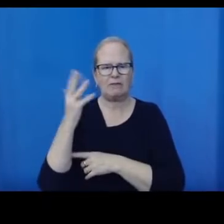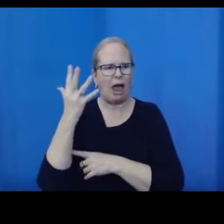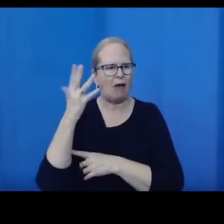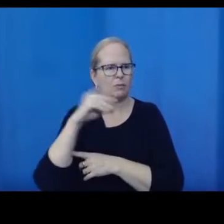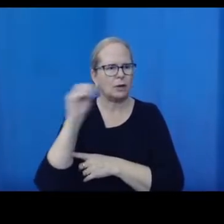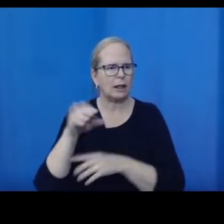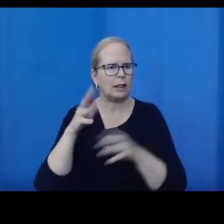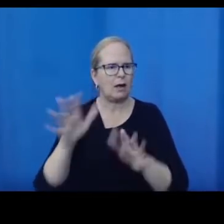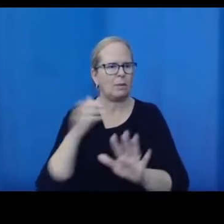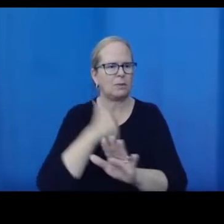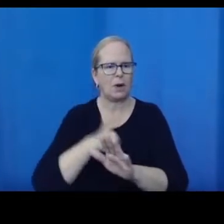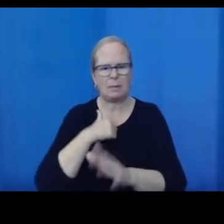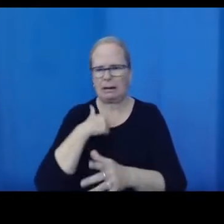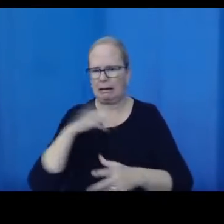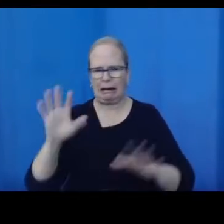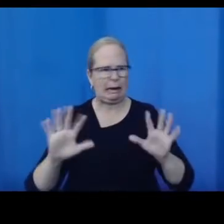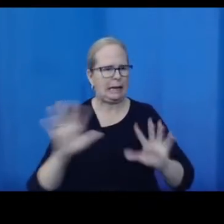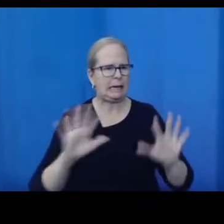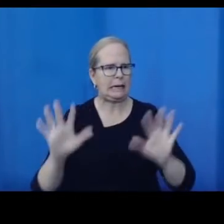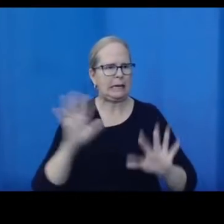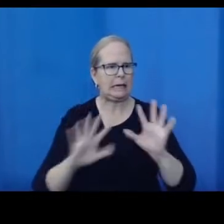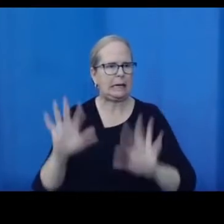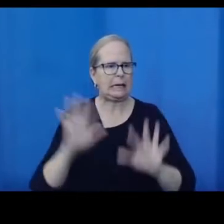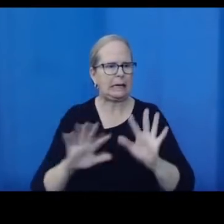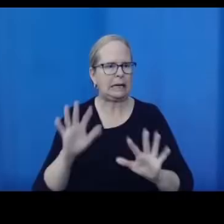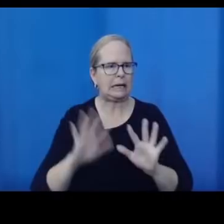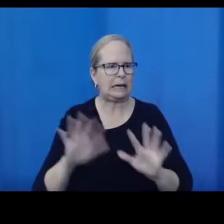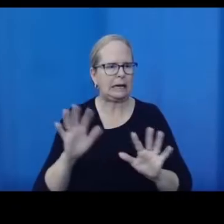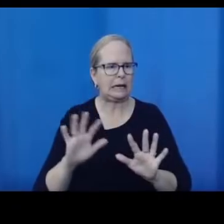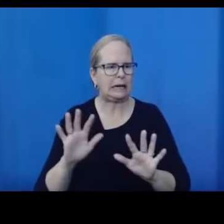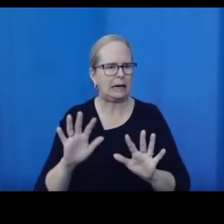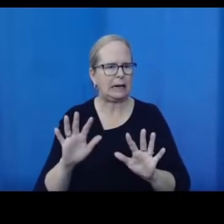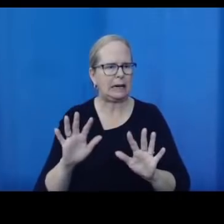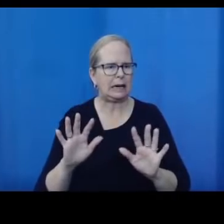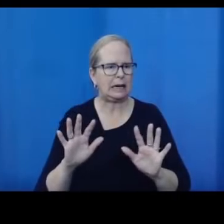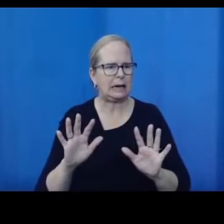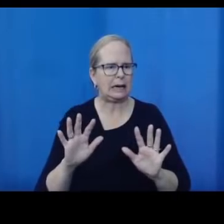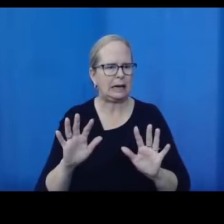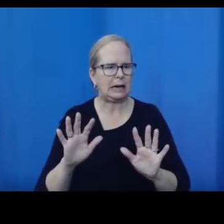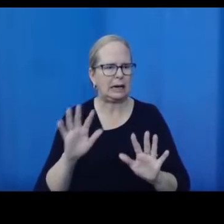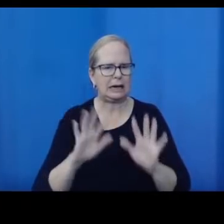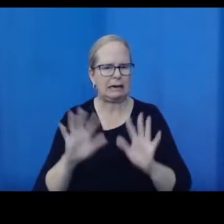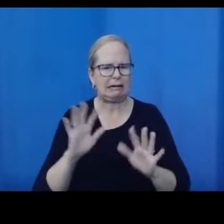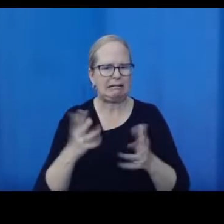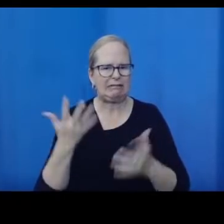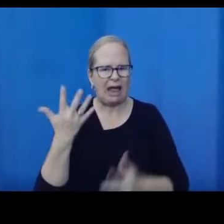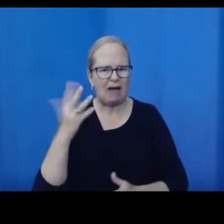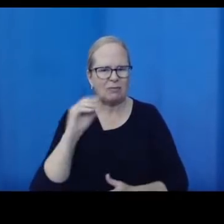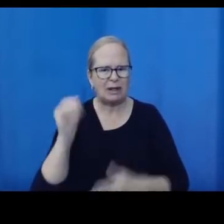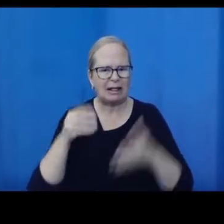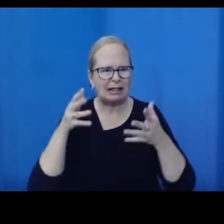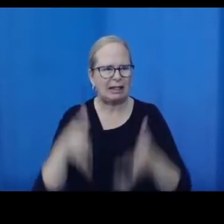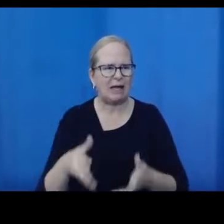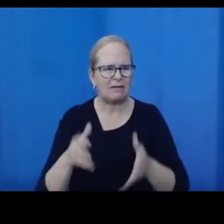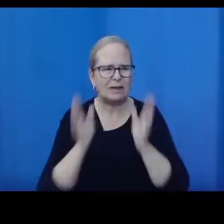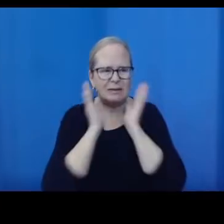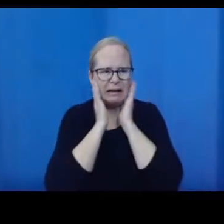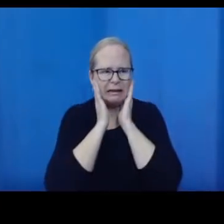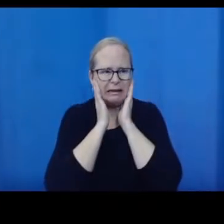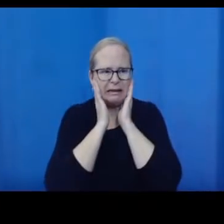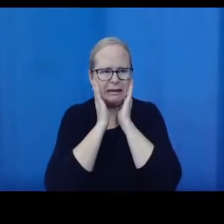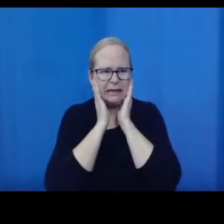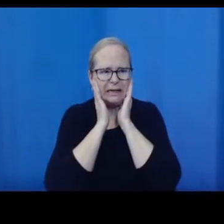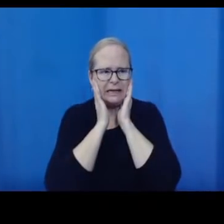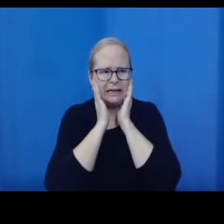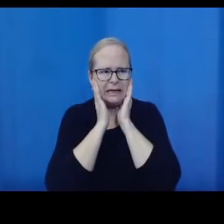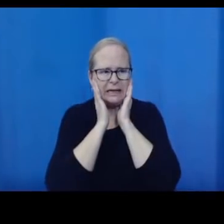I can't unmute. Oh, there we go. I've got like 5% left on my phone and I can't connect to the internet. So I'll say it quick.